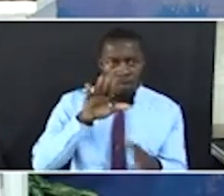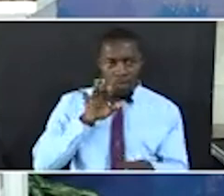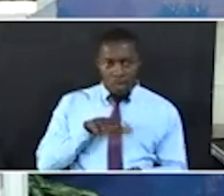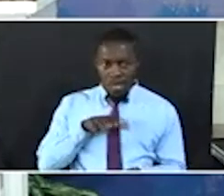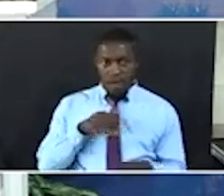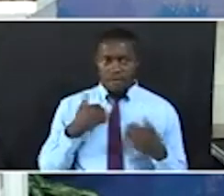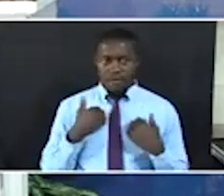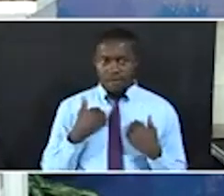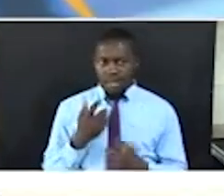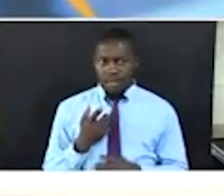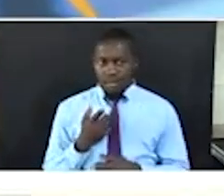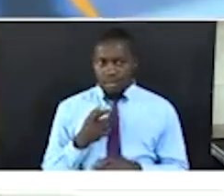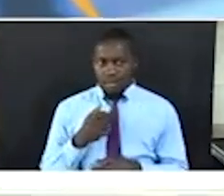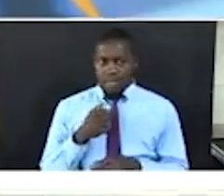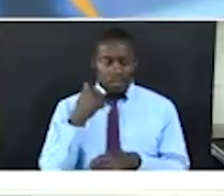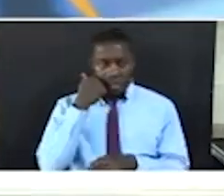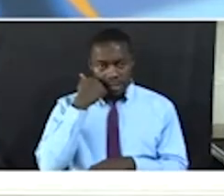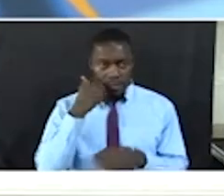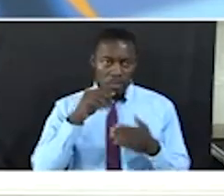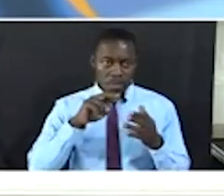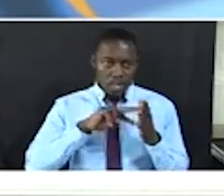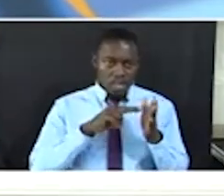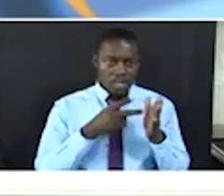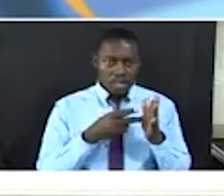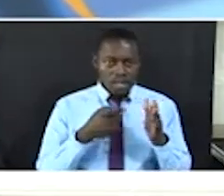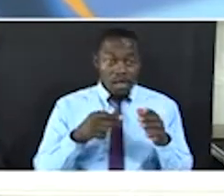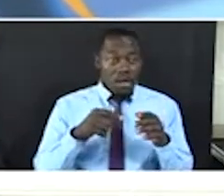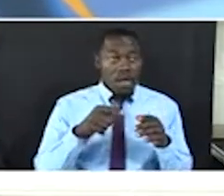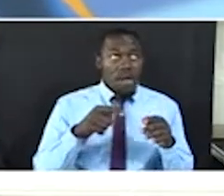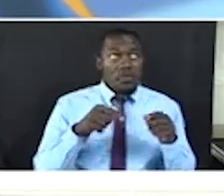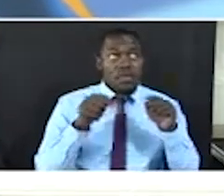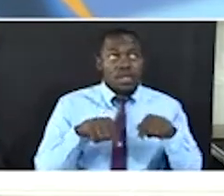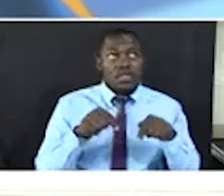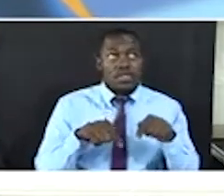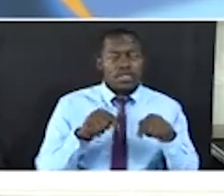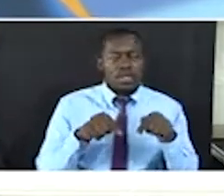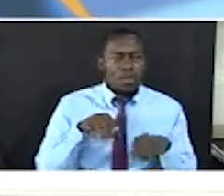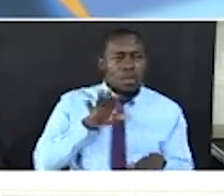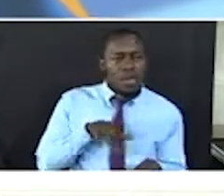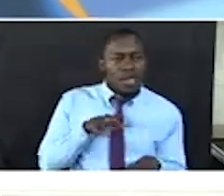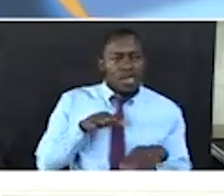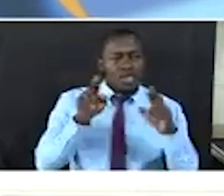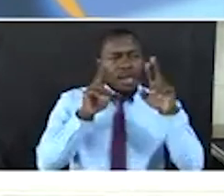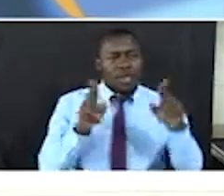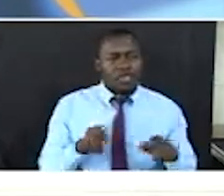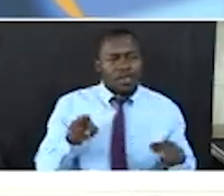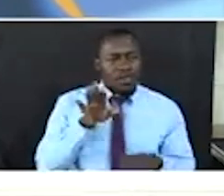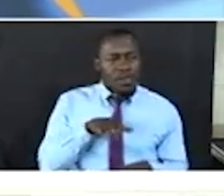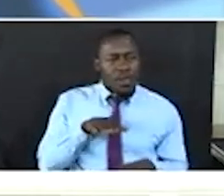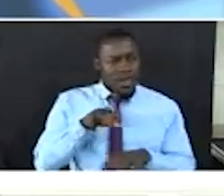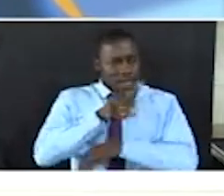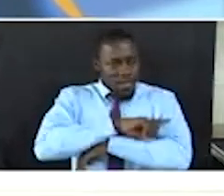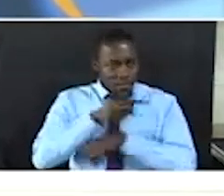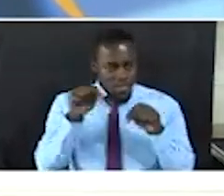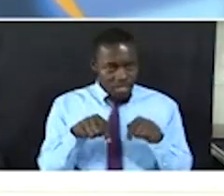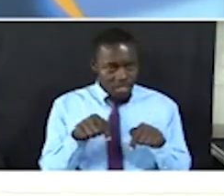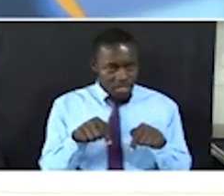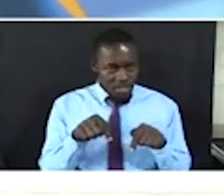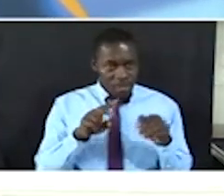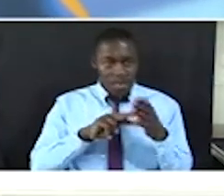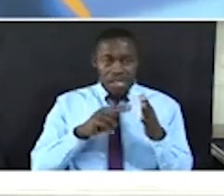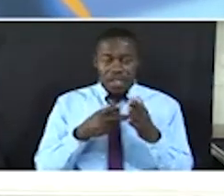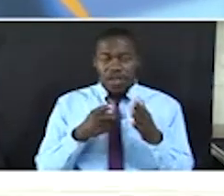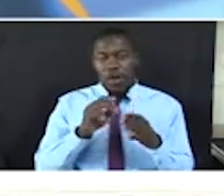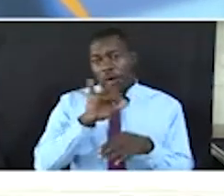might be suffering from these diseases. So just check a medical advice which we'll